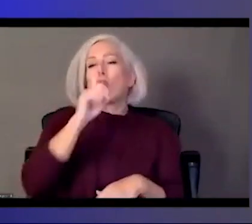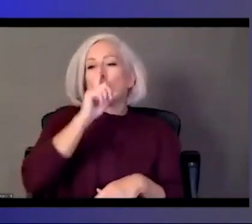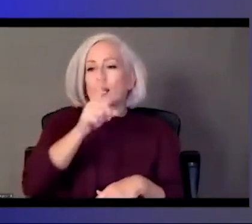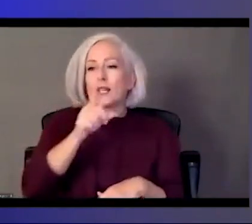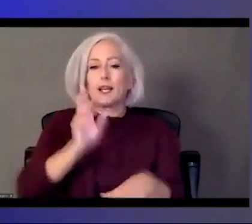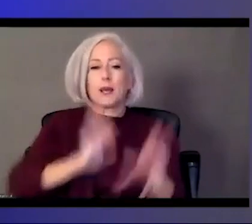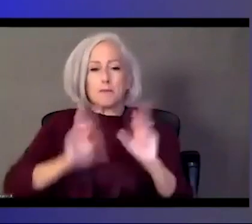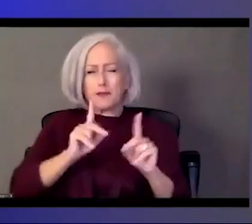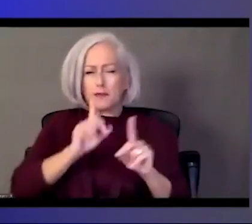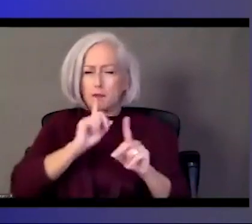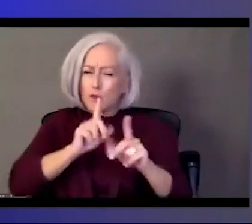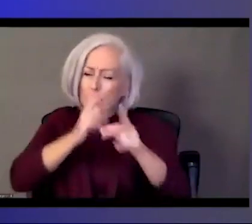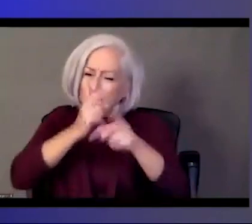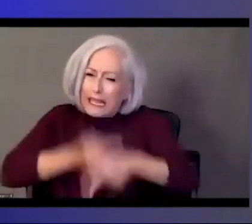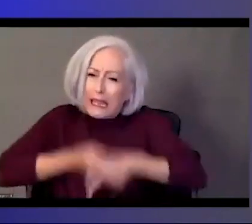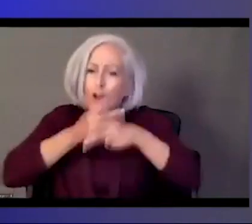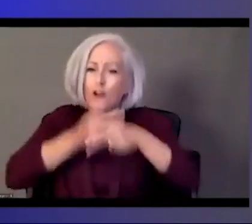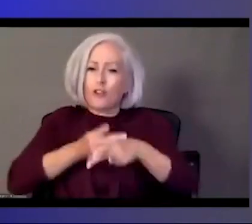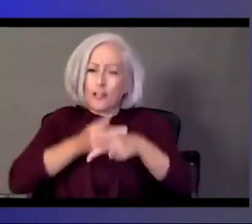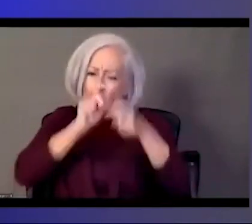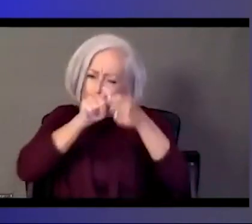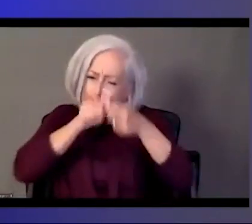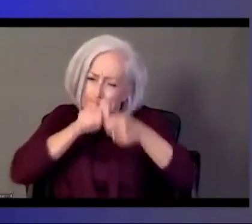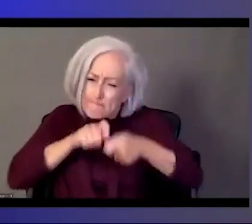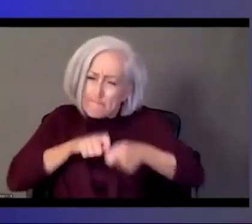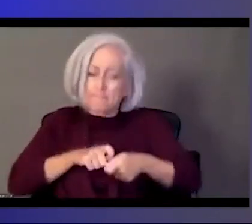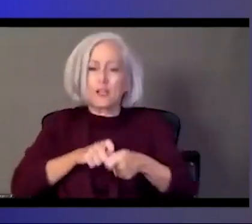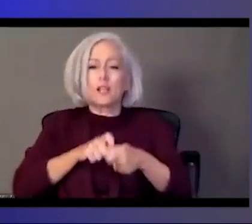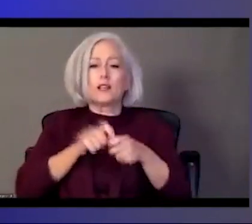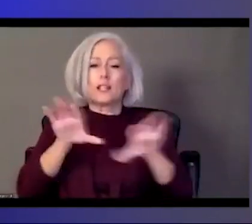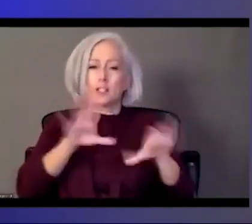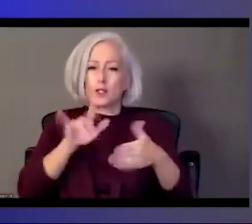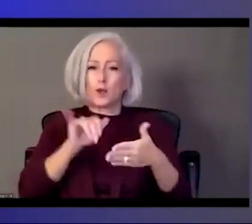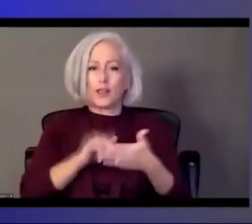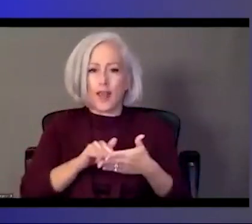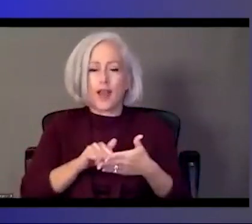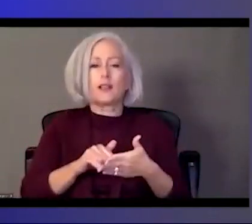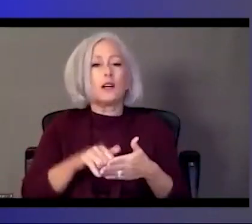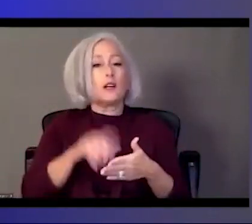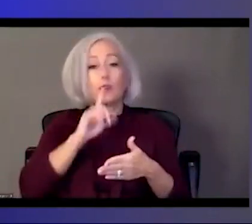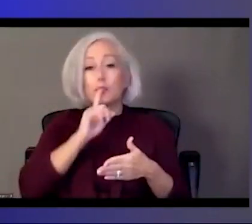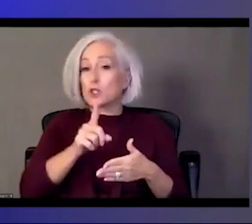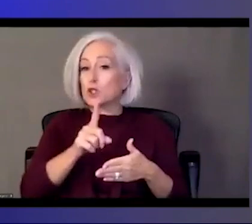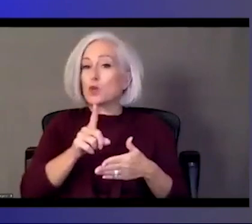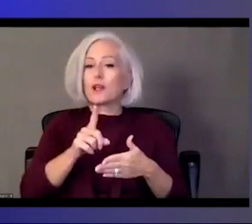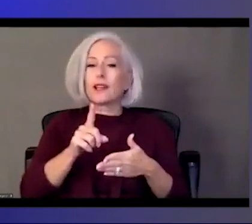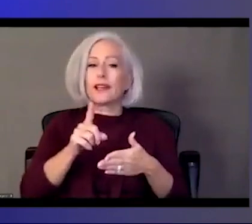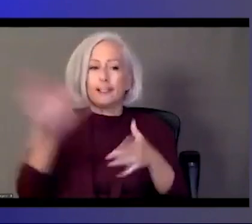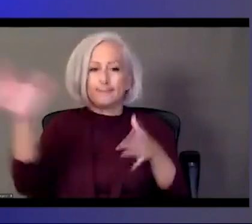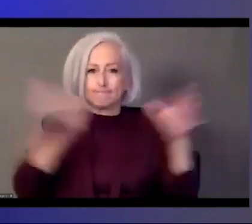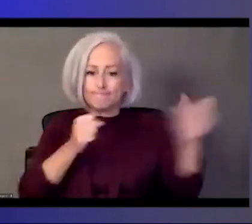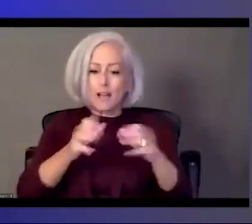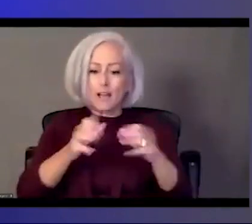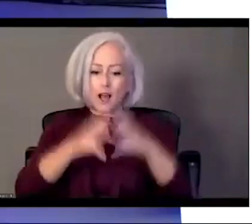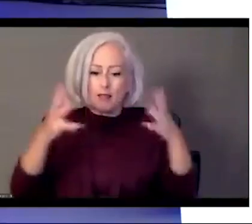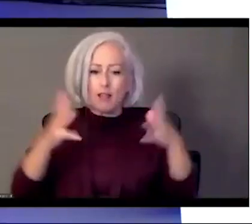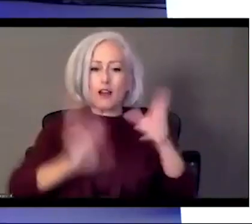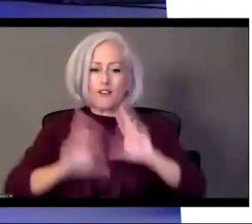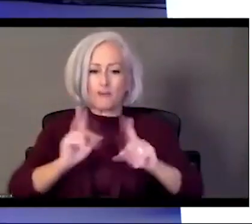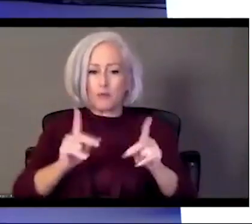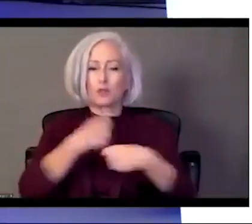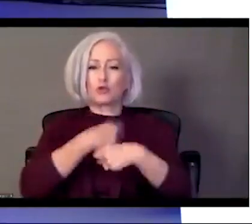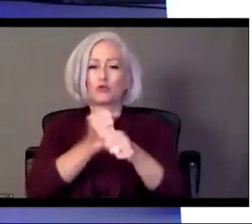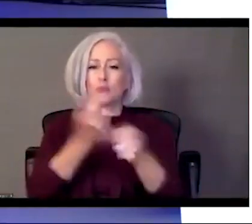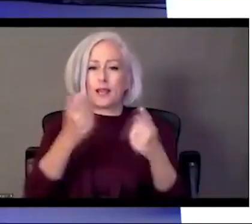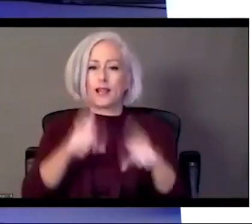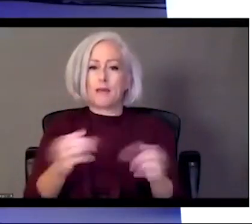careful about this. We've just been able to mobilize a great deal of forces to bring this to fruition. I would just remind